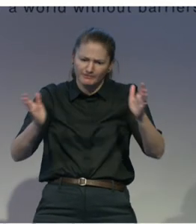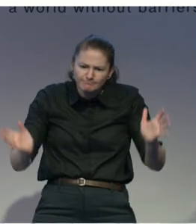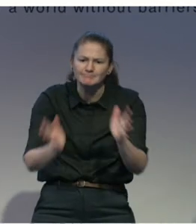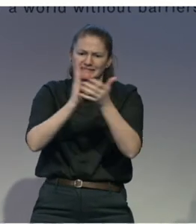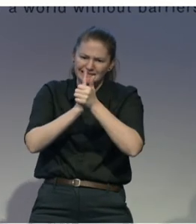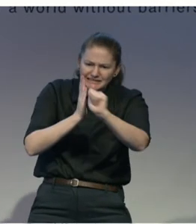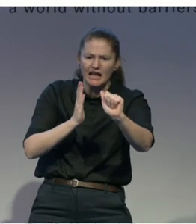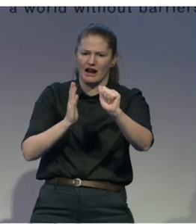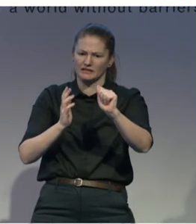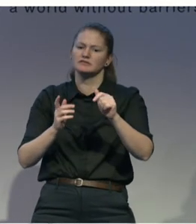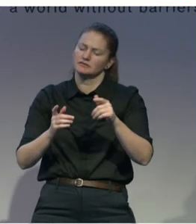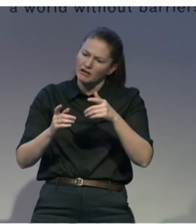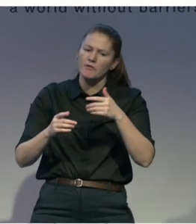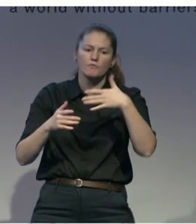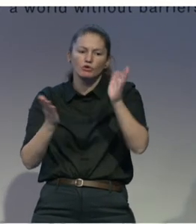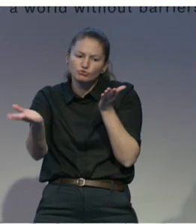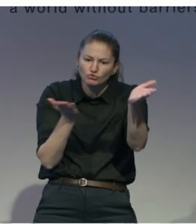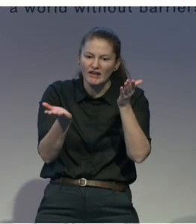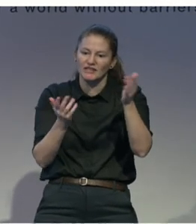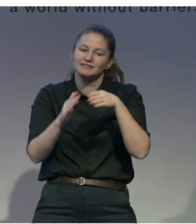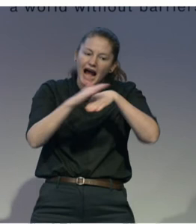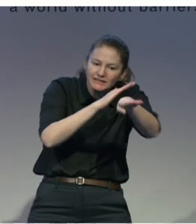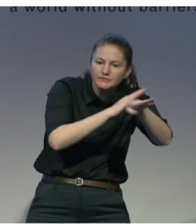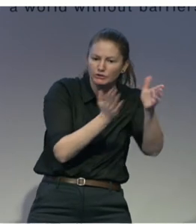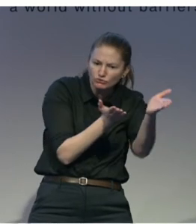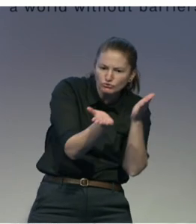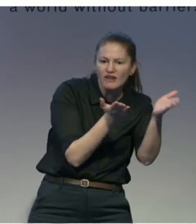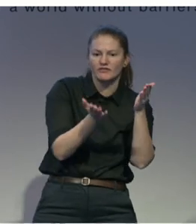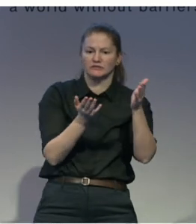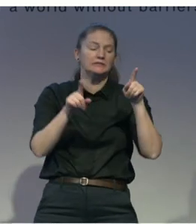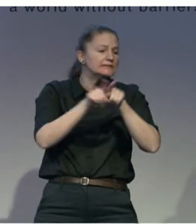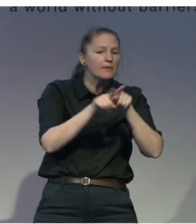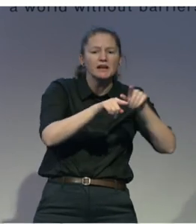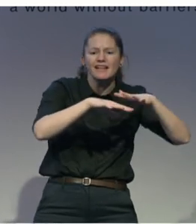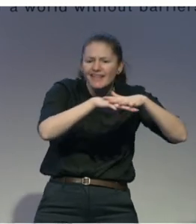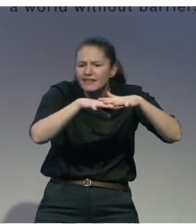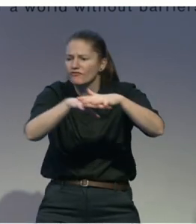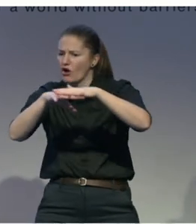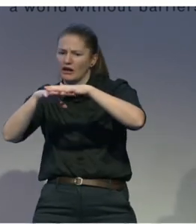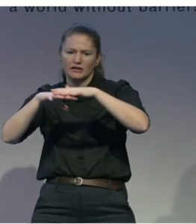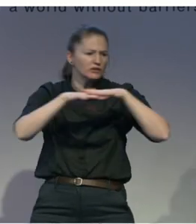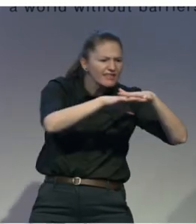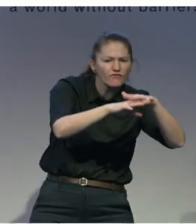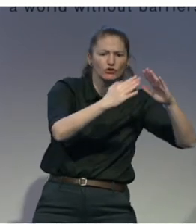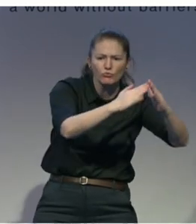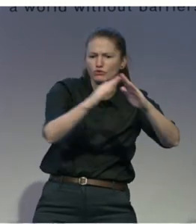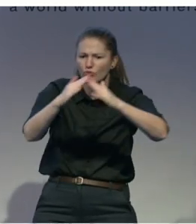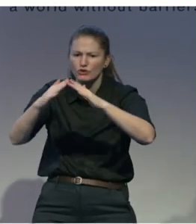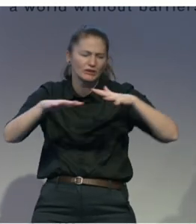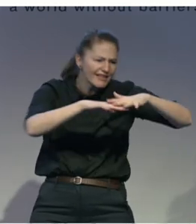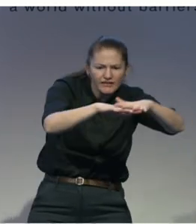together in community networks. Networks make up of persons with